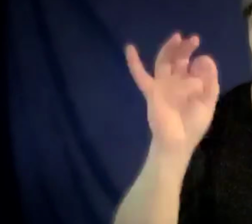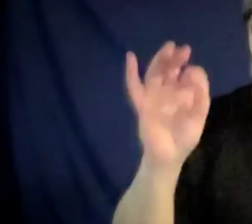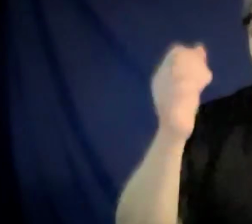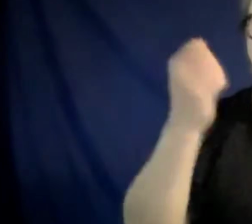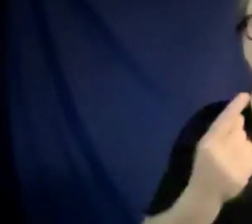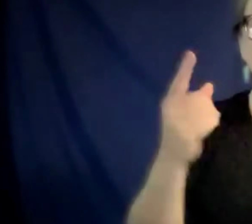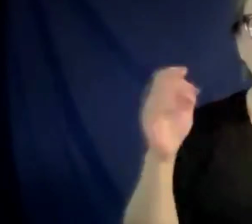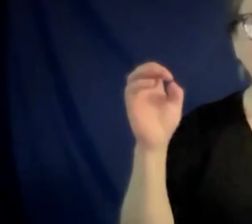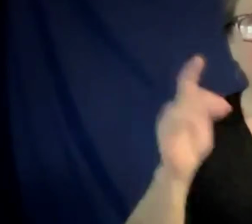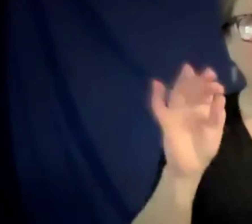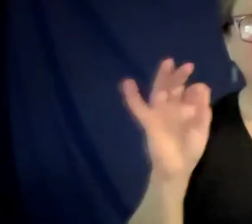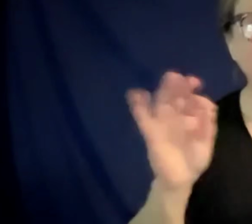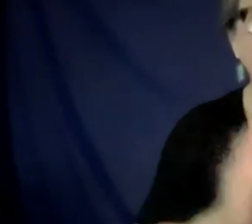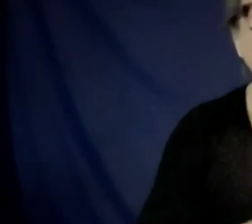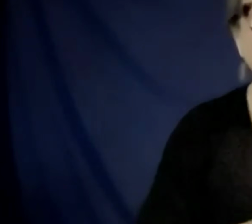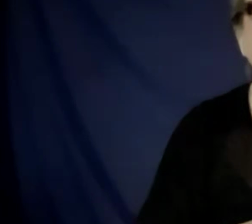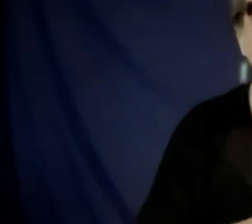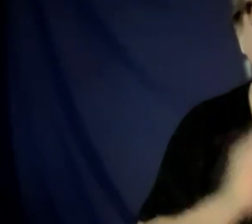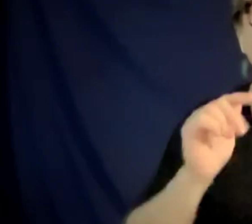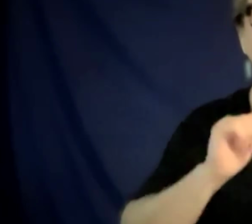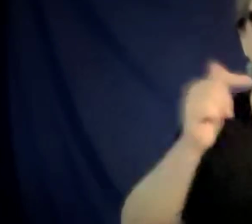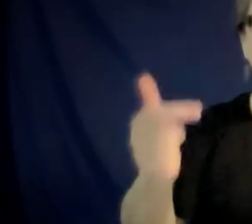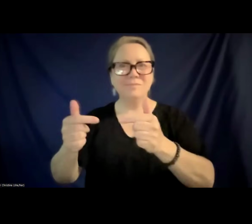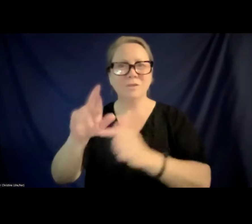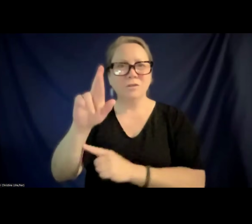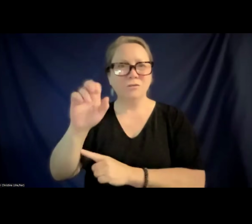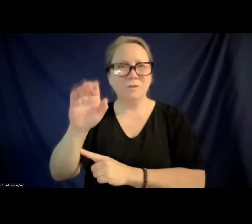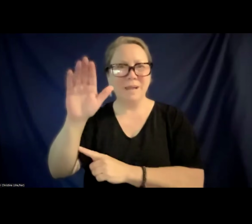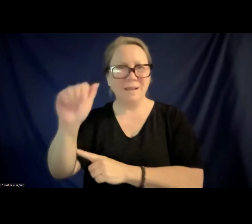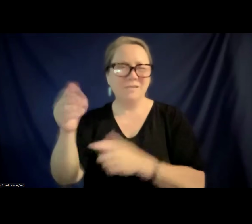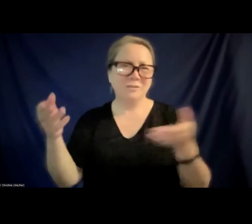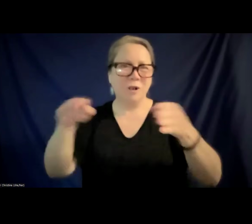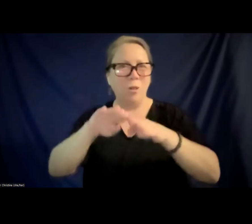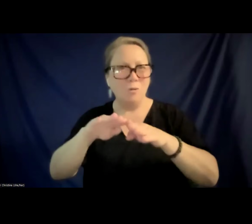I'm gonna pass it on to Rebecca to close us out.